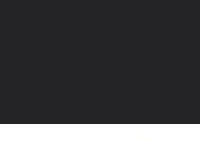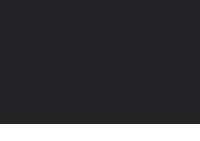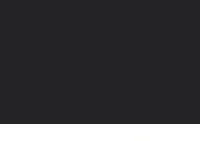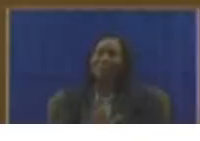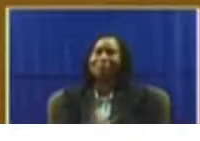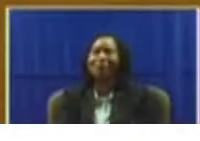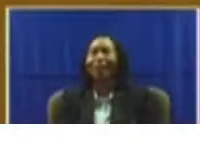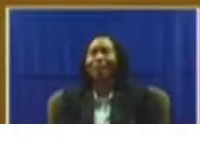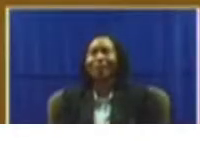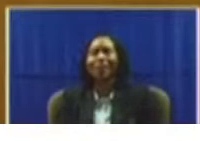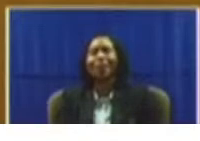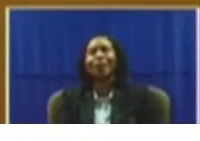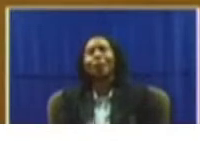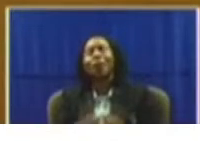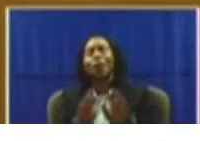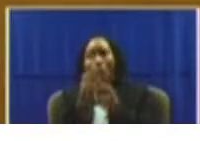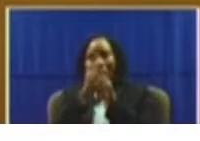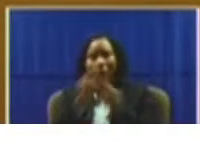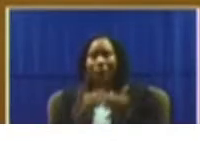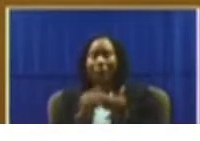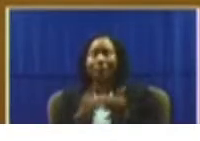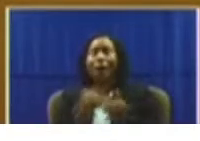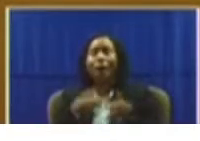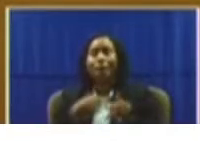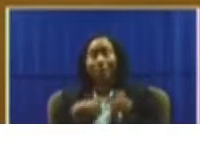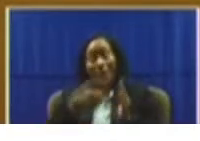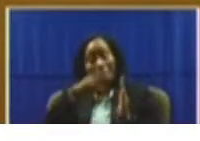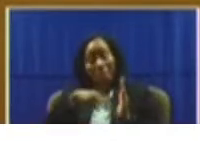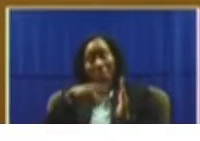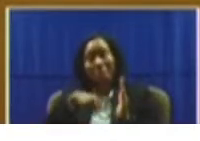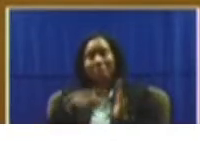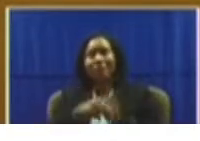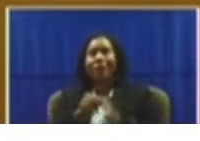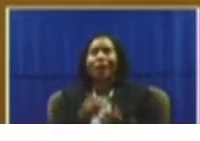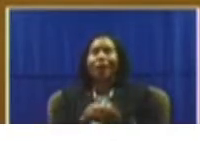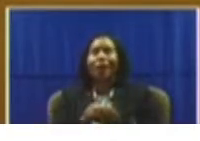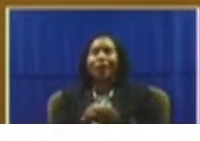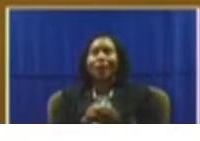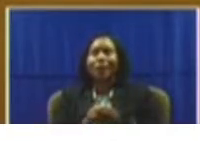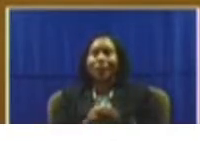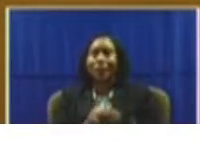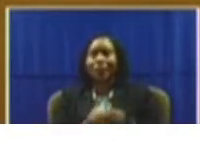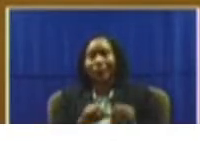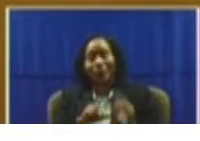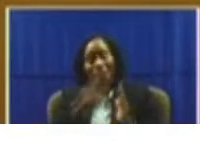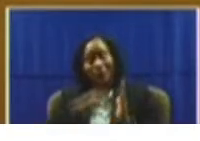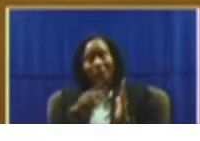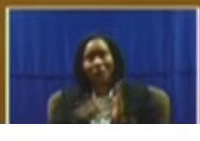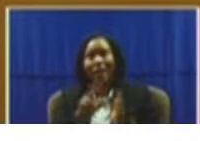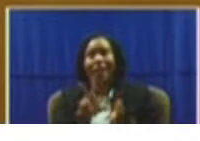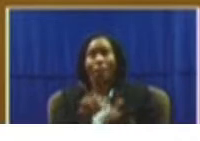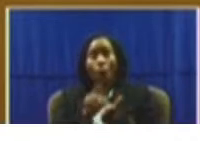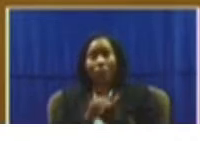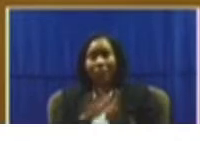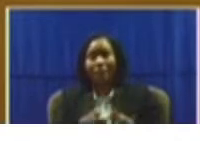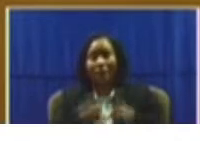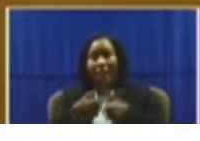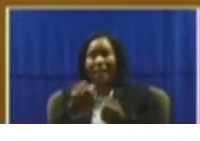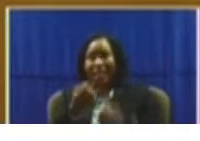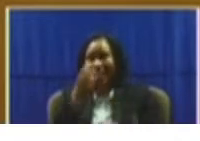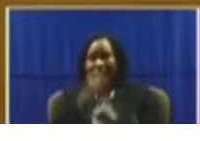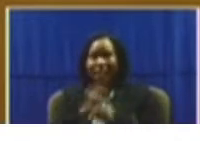Honorable member, I will check the record and return if it is necessary, but I actually think some of